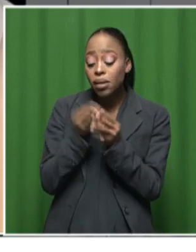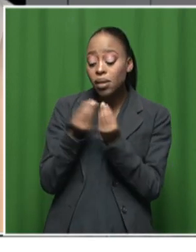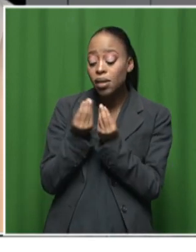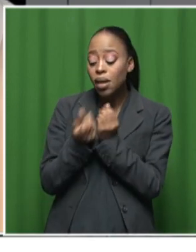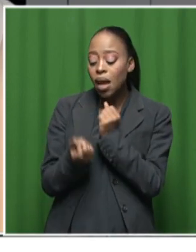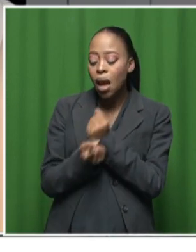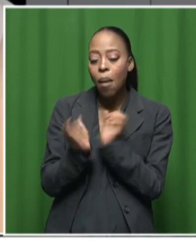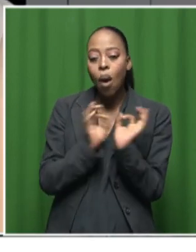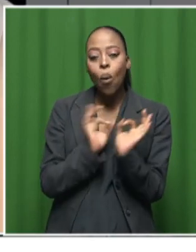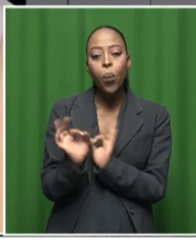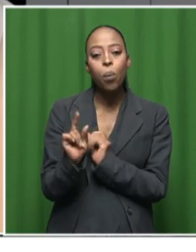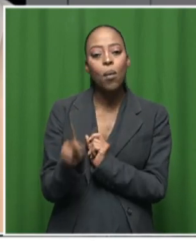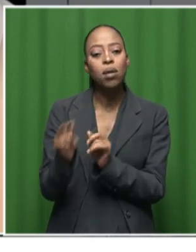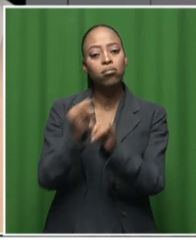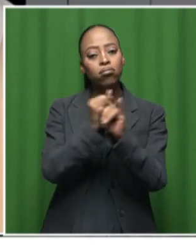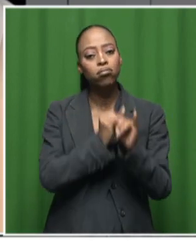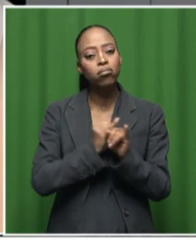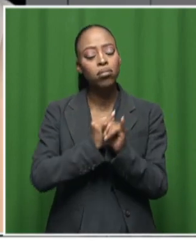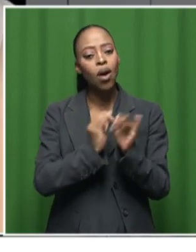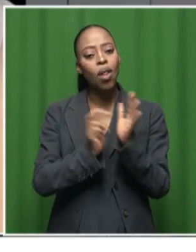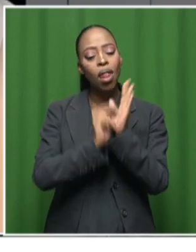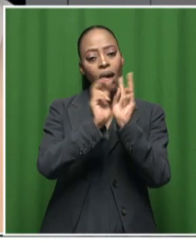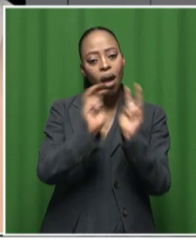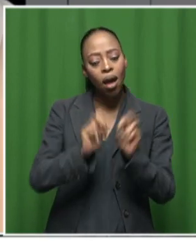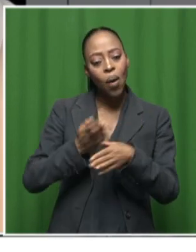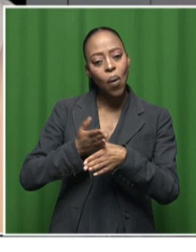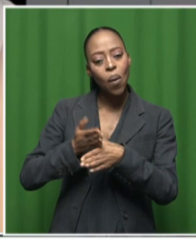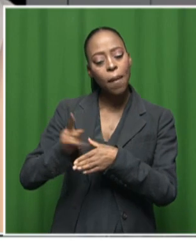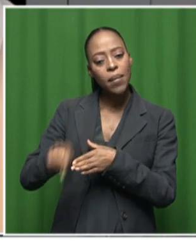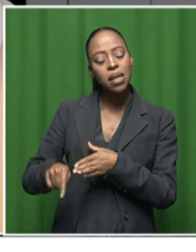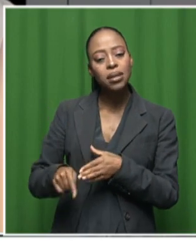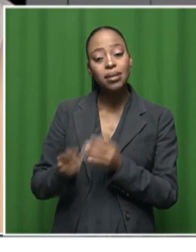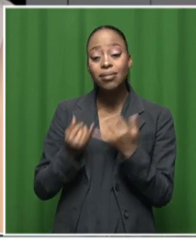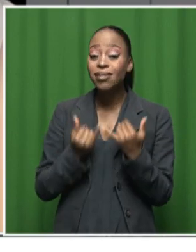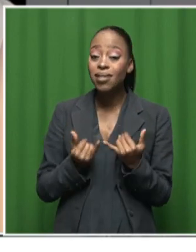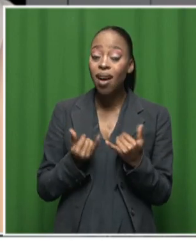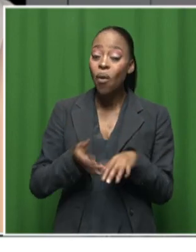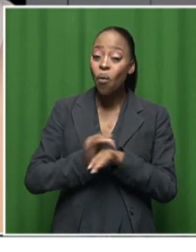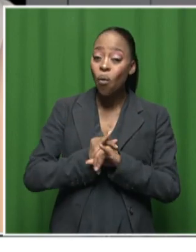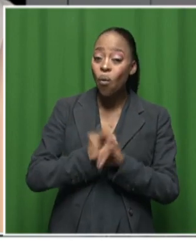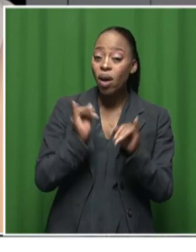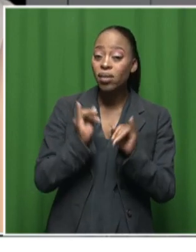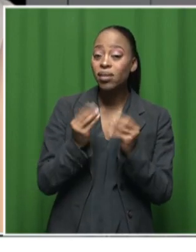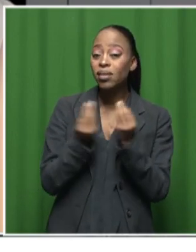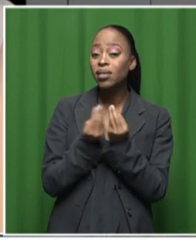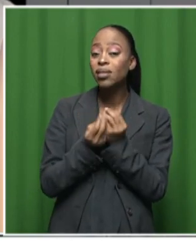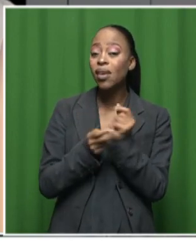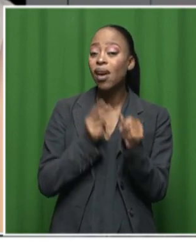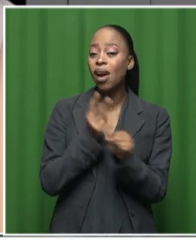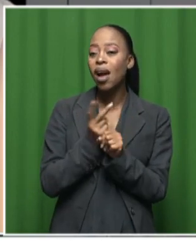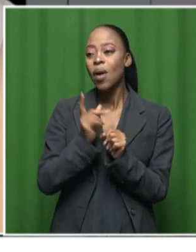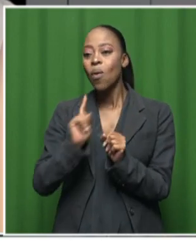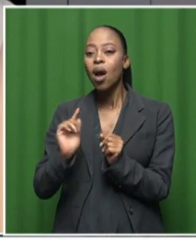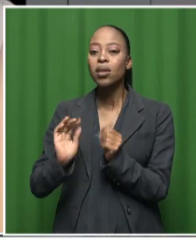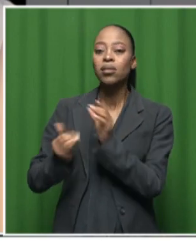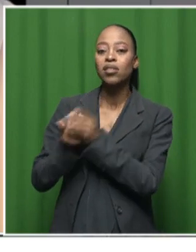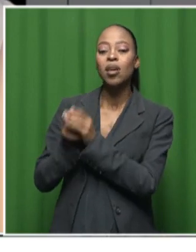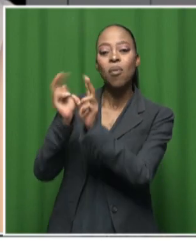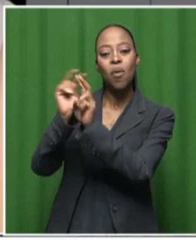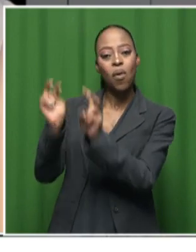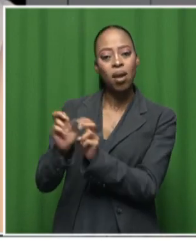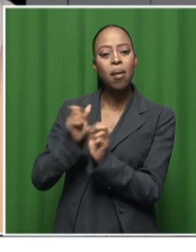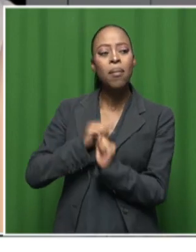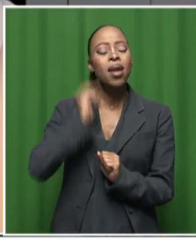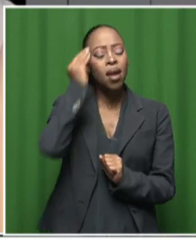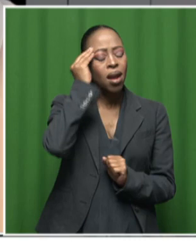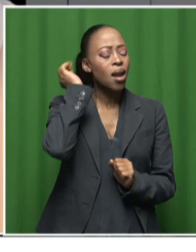right. I mean, an industry needs electricity to work in. Now, on top of this, we want to go clean energy, and I understand